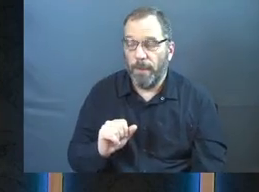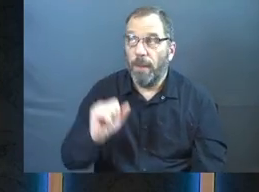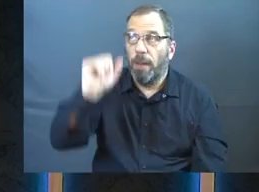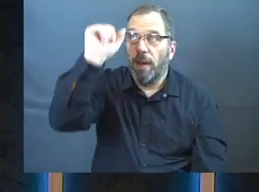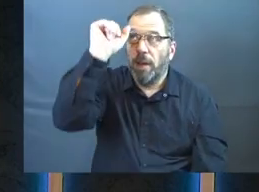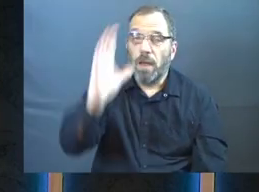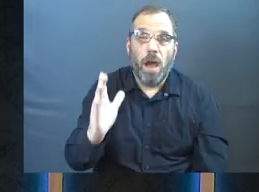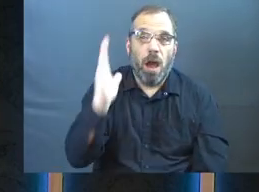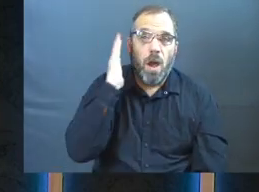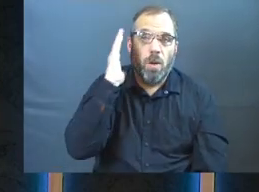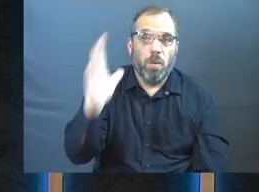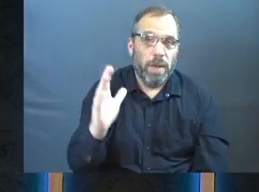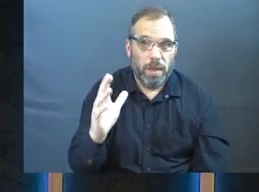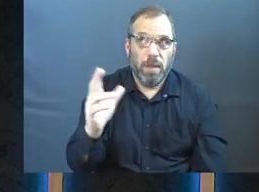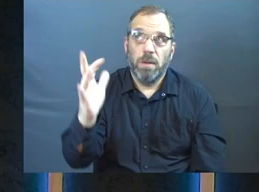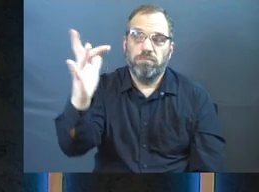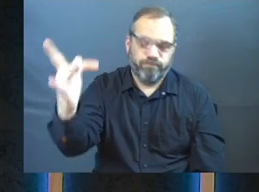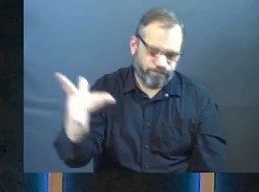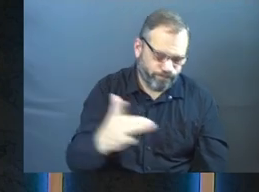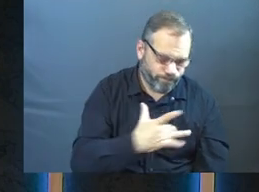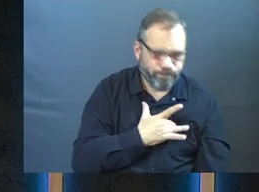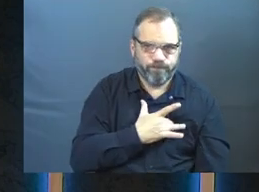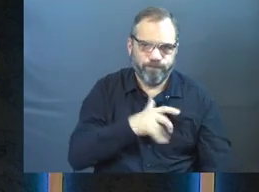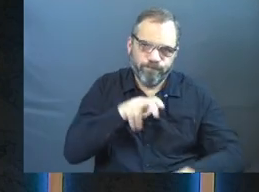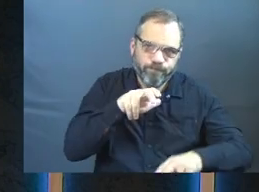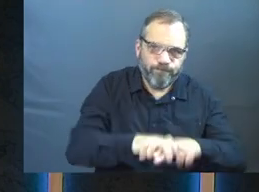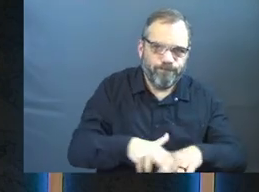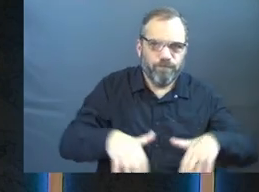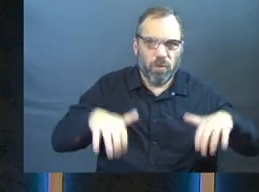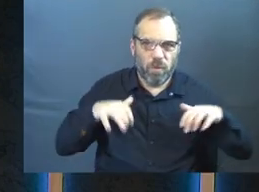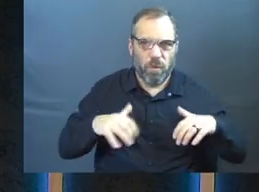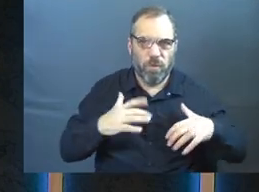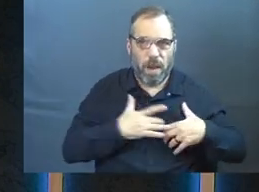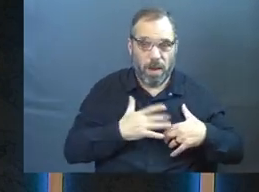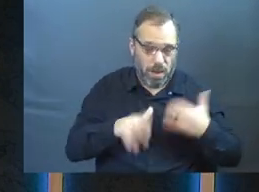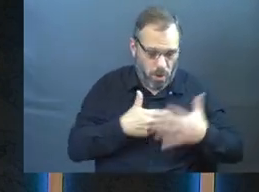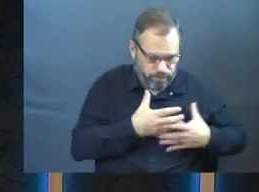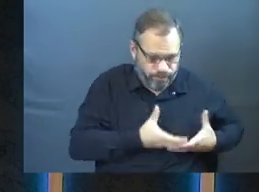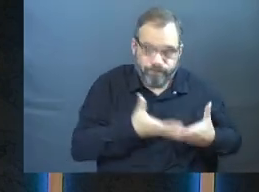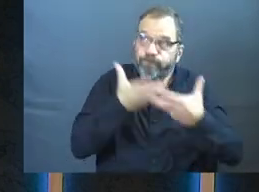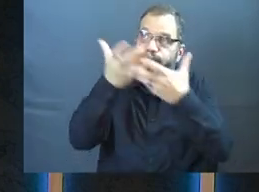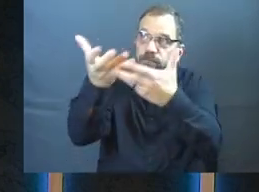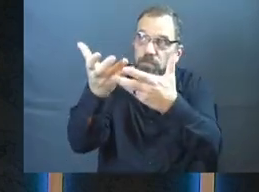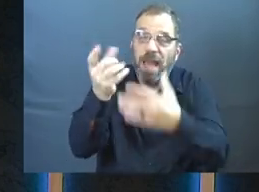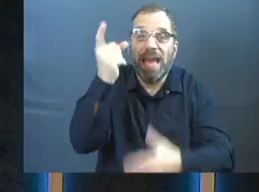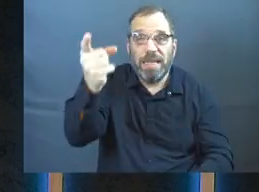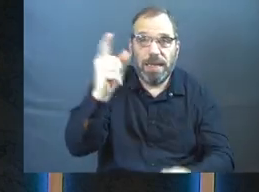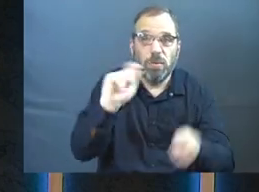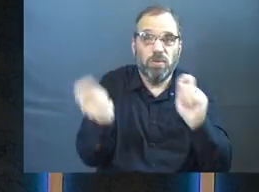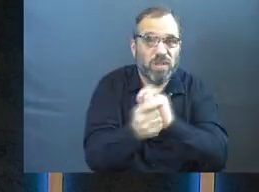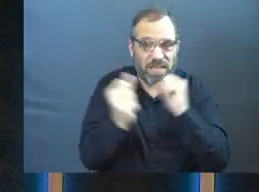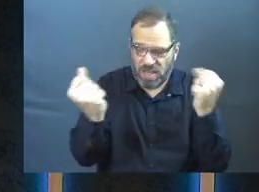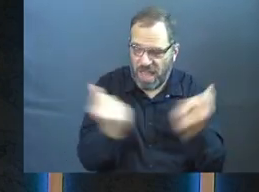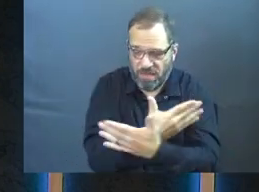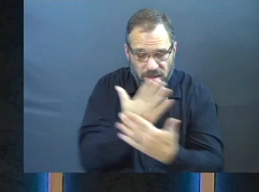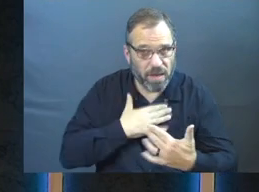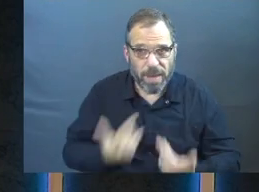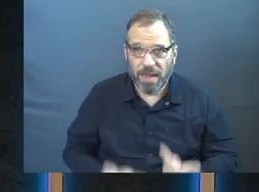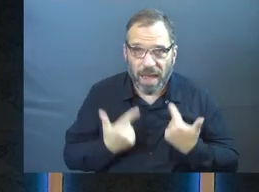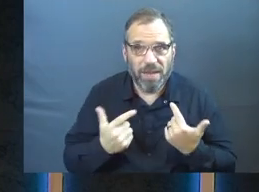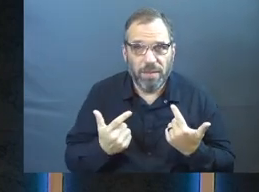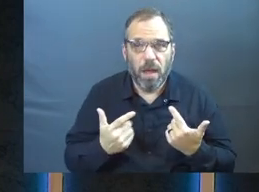God was eventually going to get the throne of my heart. And I was going to give everything to Jesus. And he was going to change everything in my